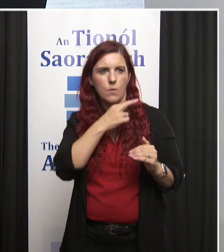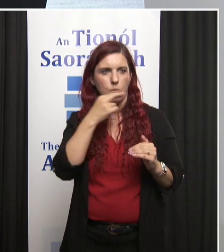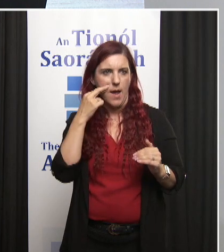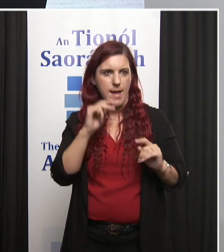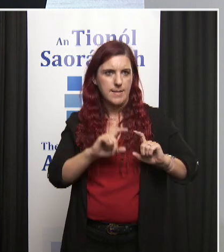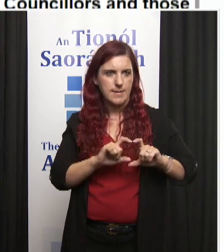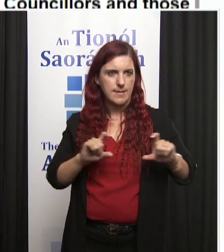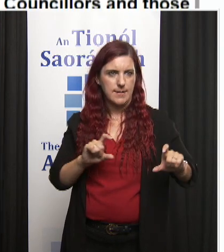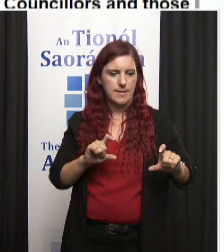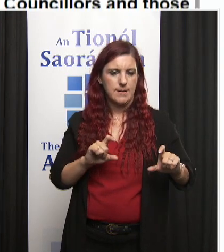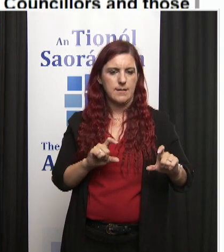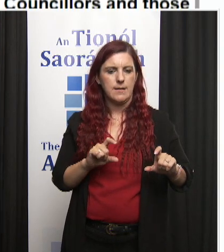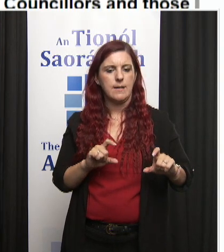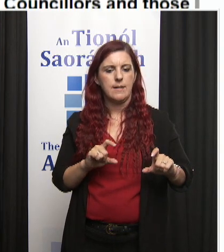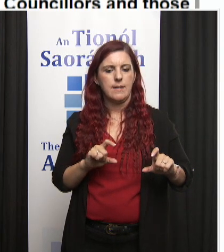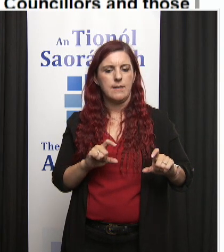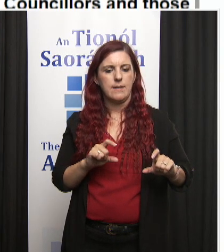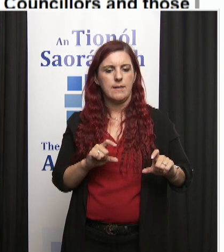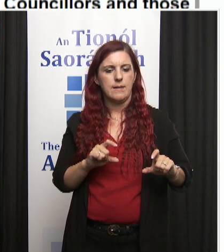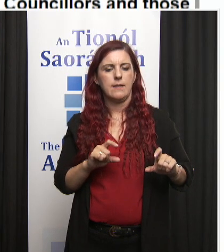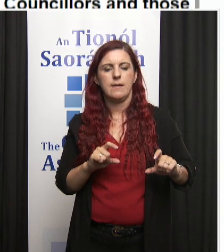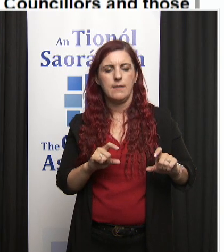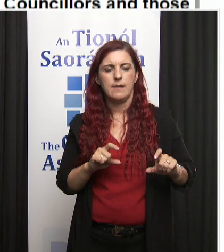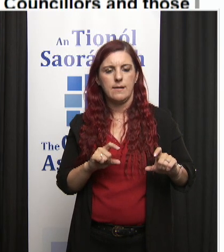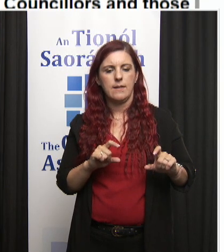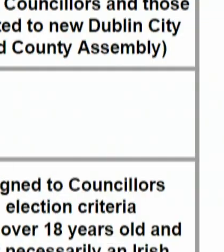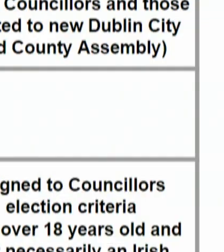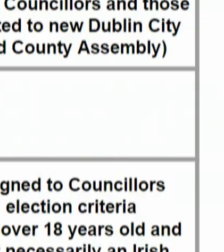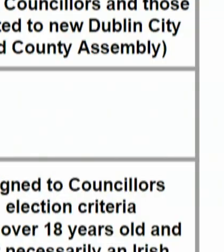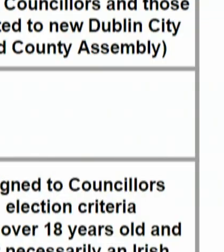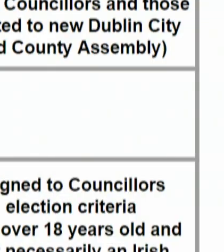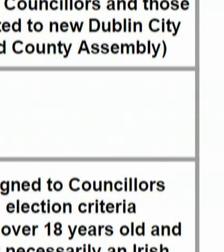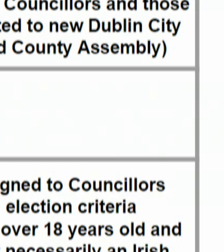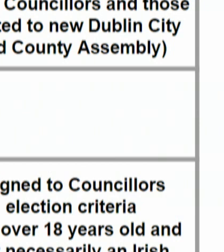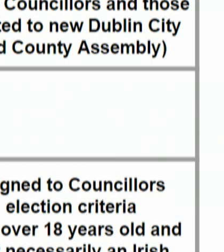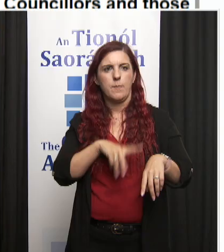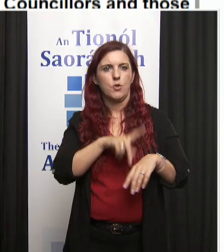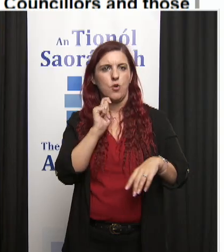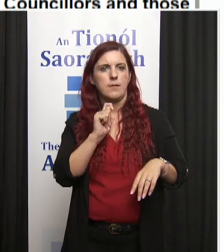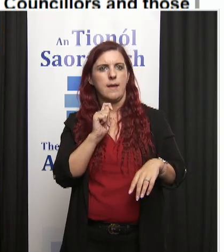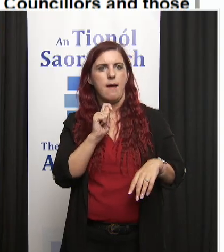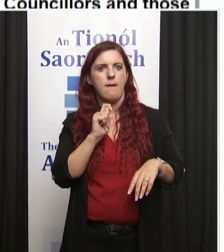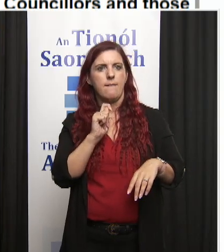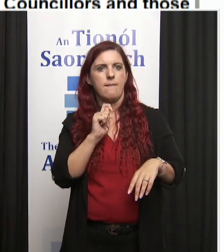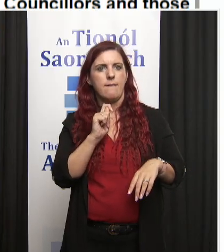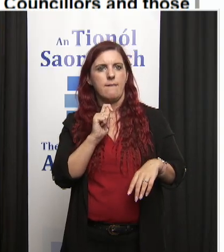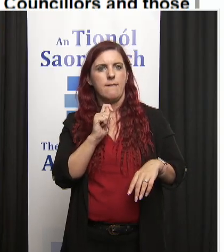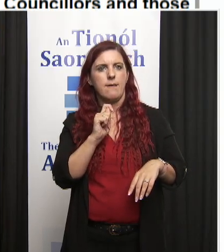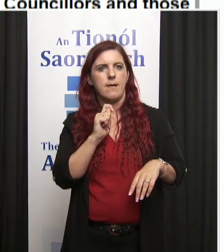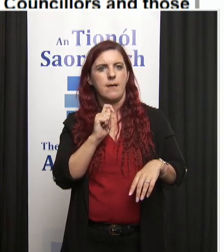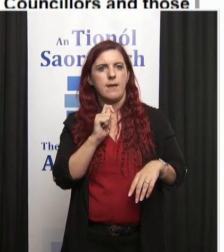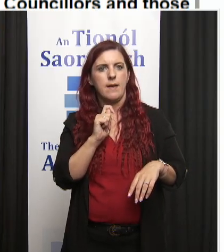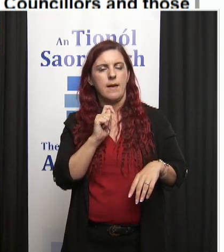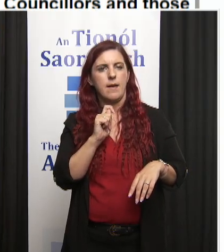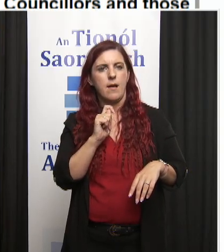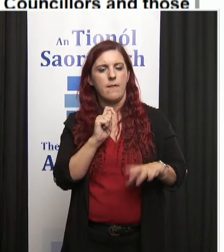it relates to what we did add in terms of an answer. And we're saying, as the majority objected to the City and County Council Assembly, the